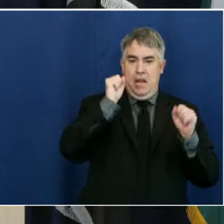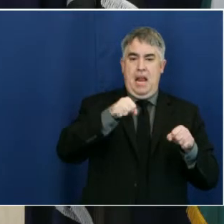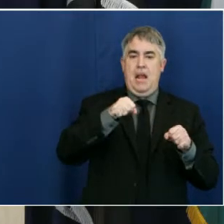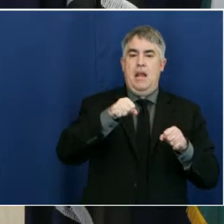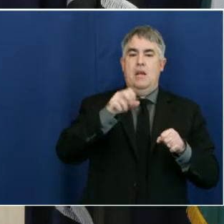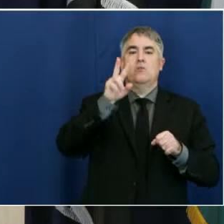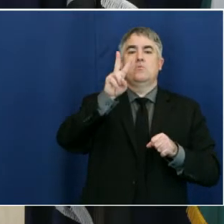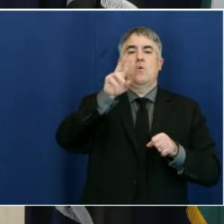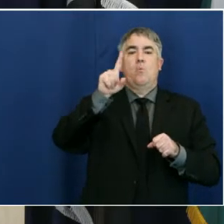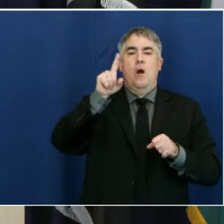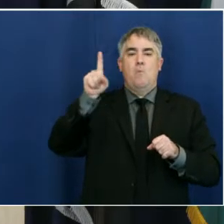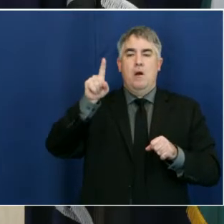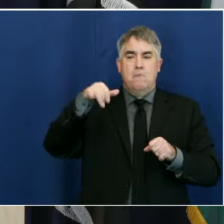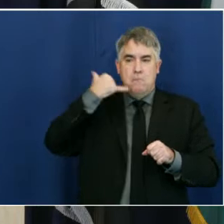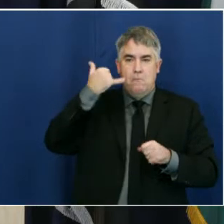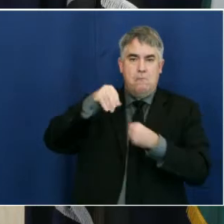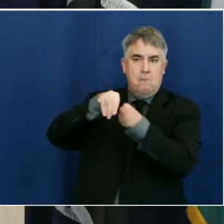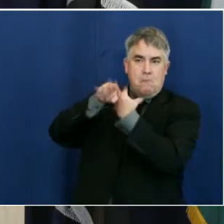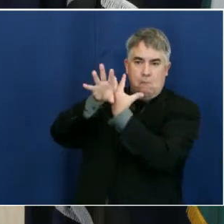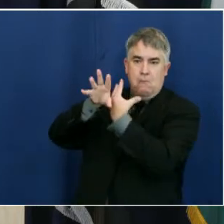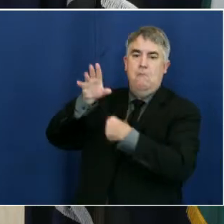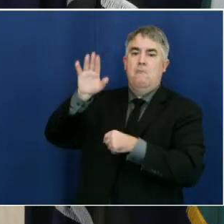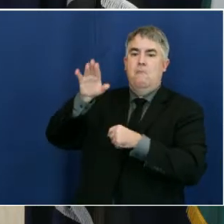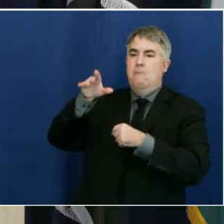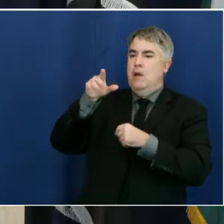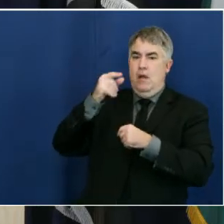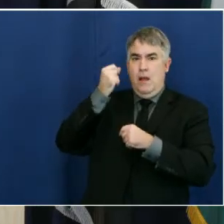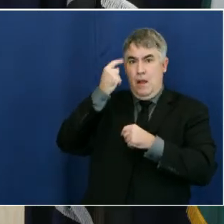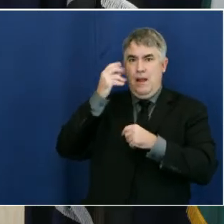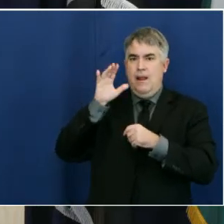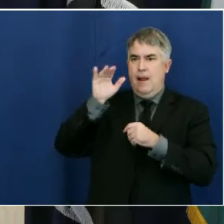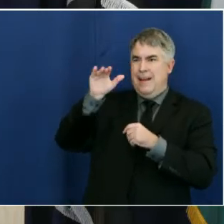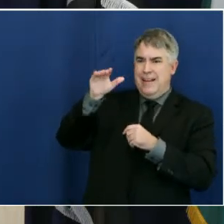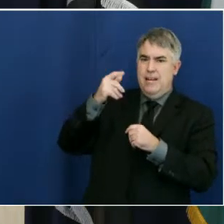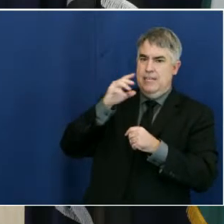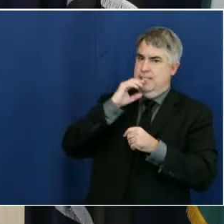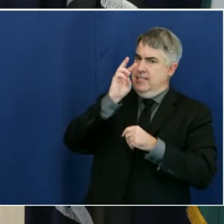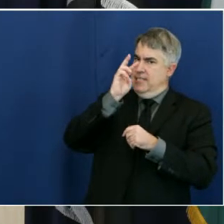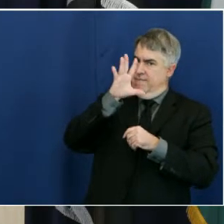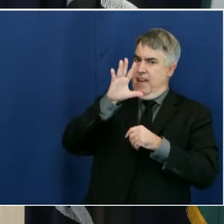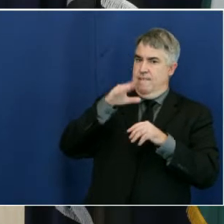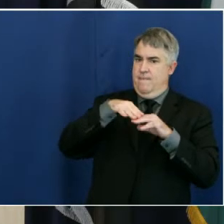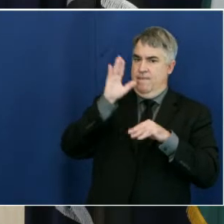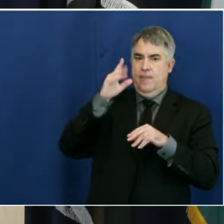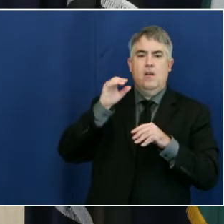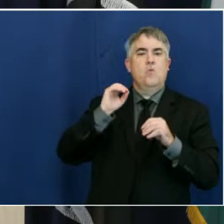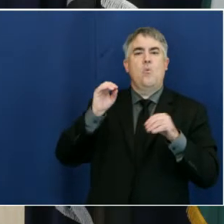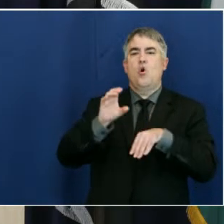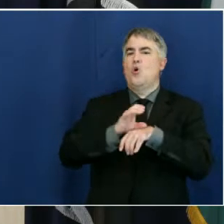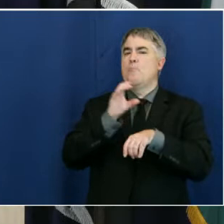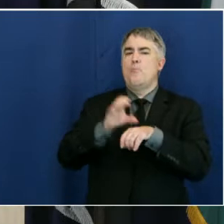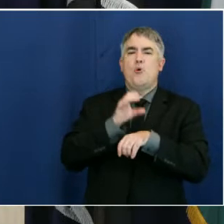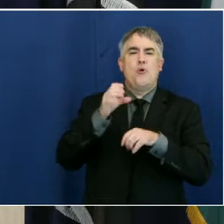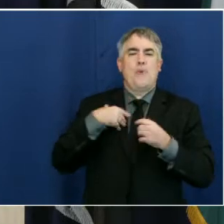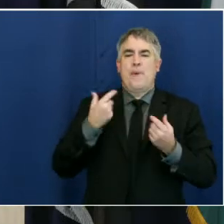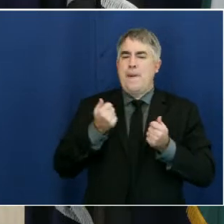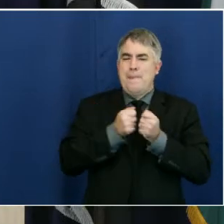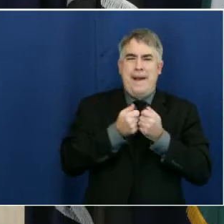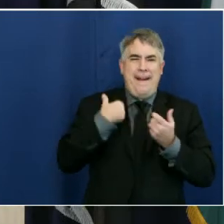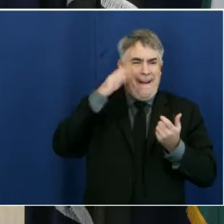is only for seniors 75 and older who do not have access to a computer or someone to help them navigate through the online